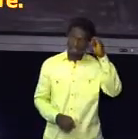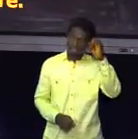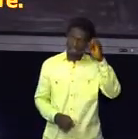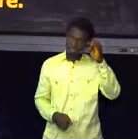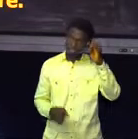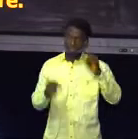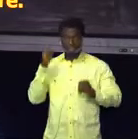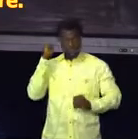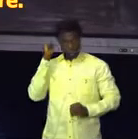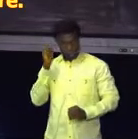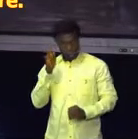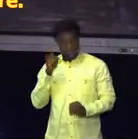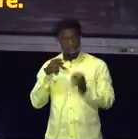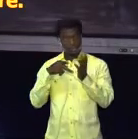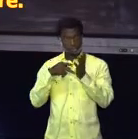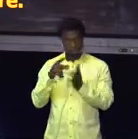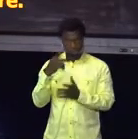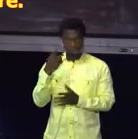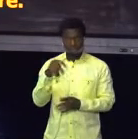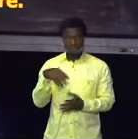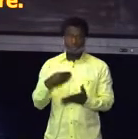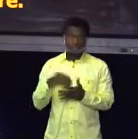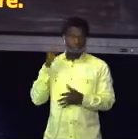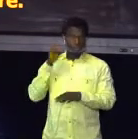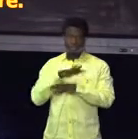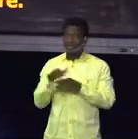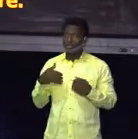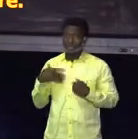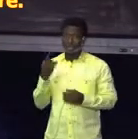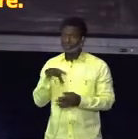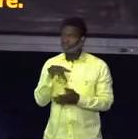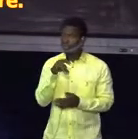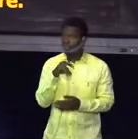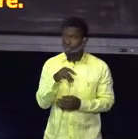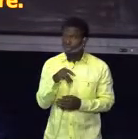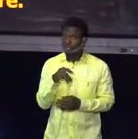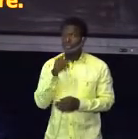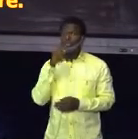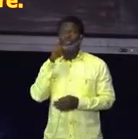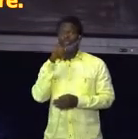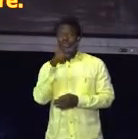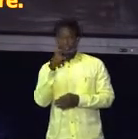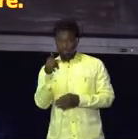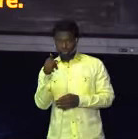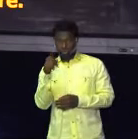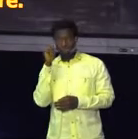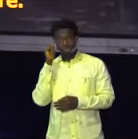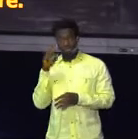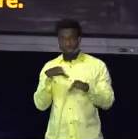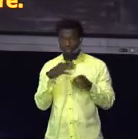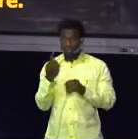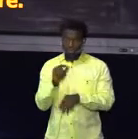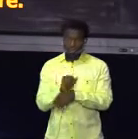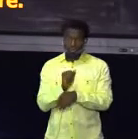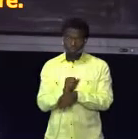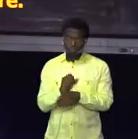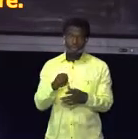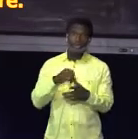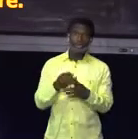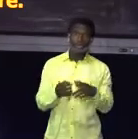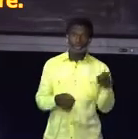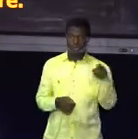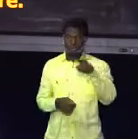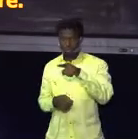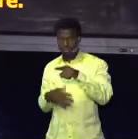shall pay the money. He doesn't have a choice. He shall pay the money. You shall do the work, either you like